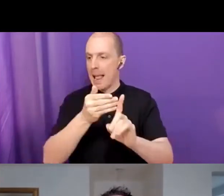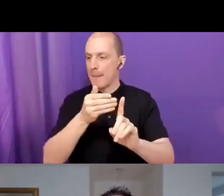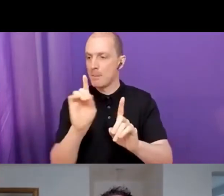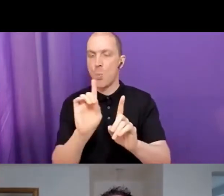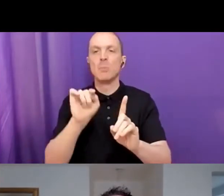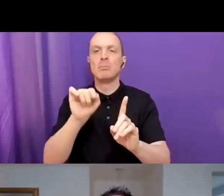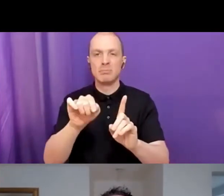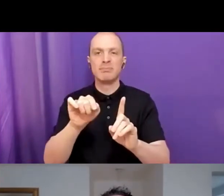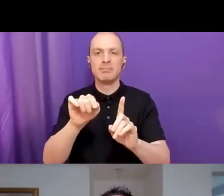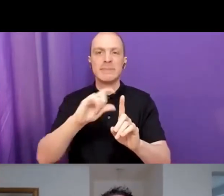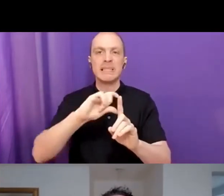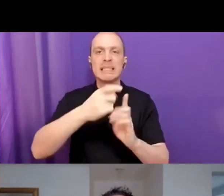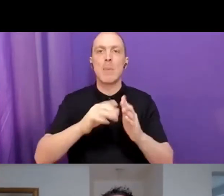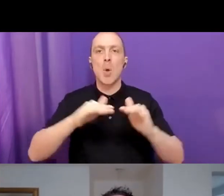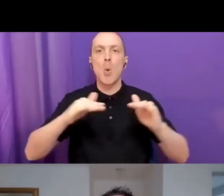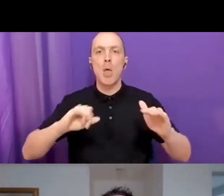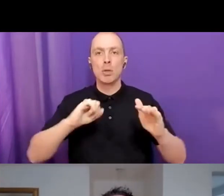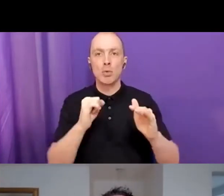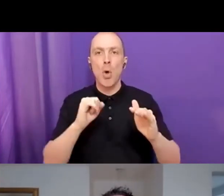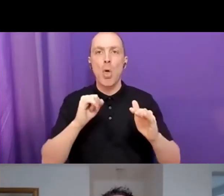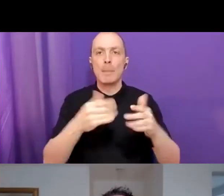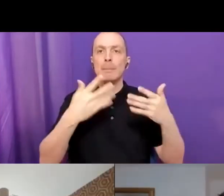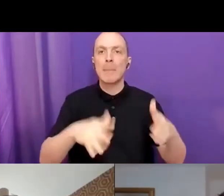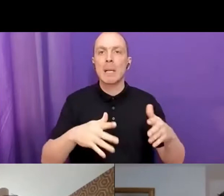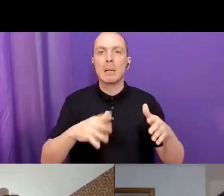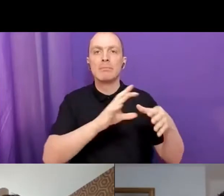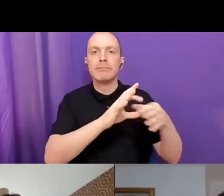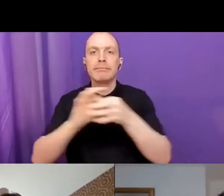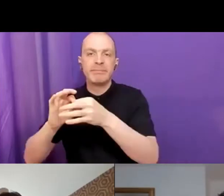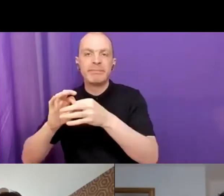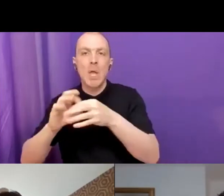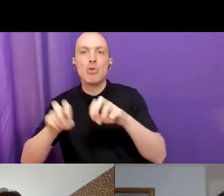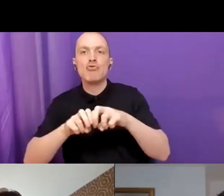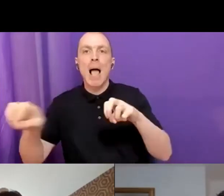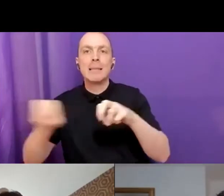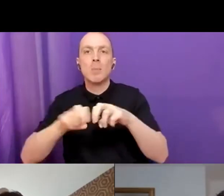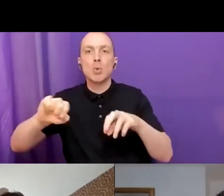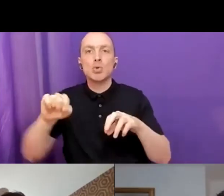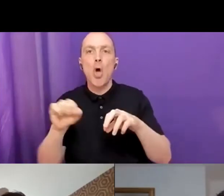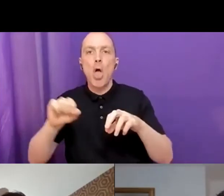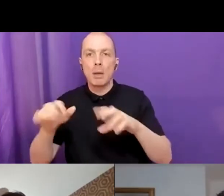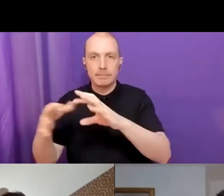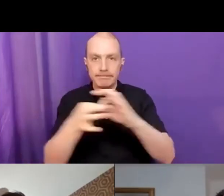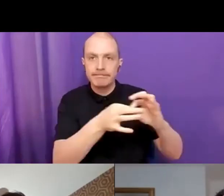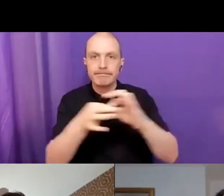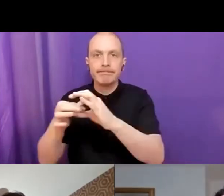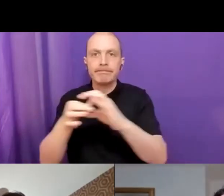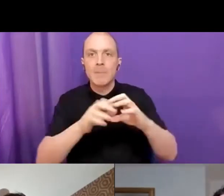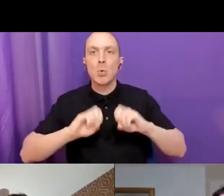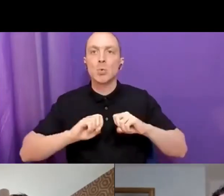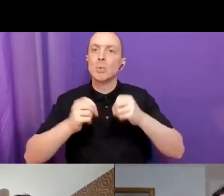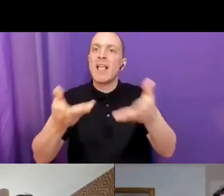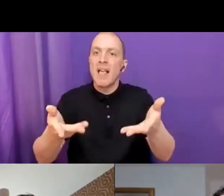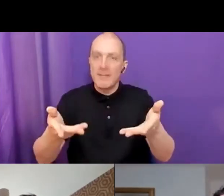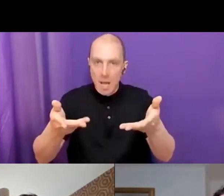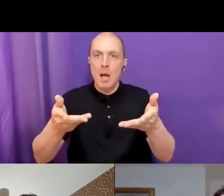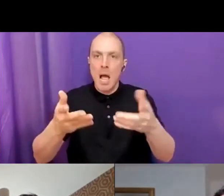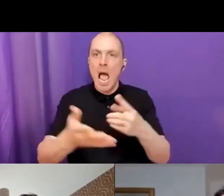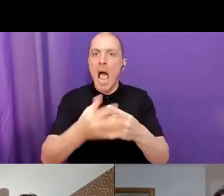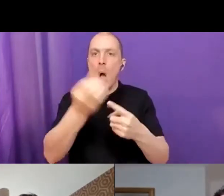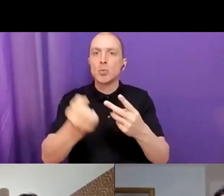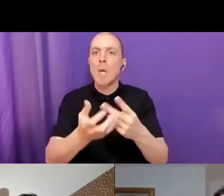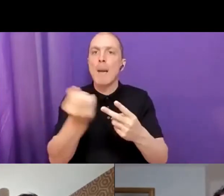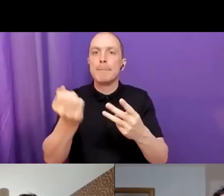been working with Transport Scotland for some time now to deliver the outcomes from the Accessible Travel